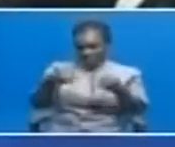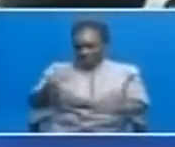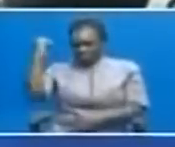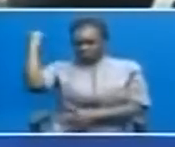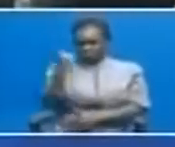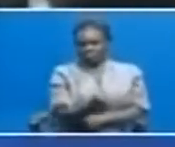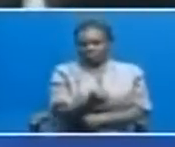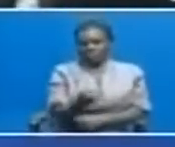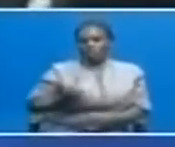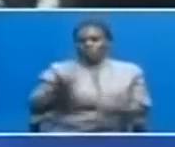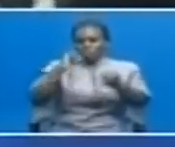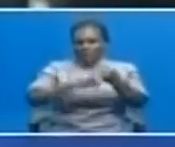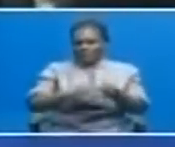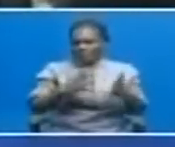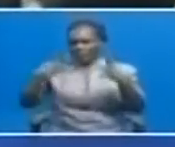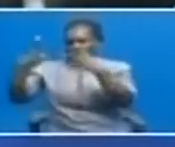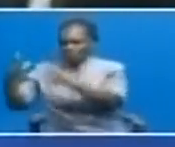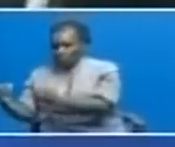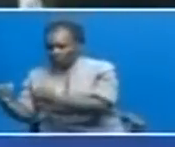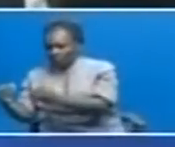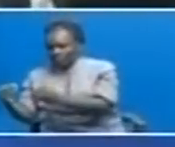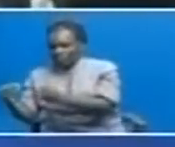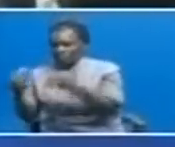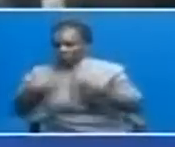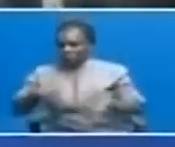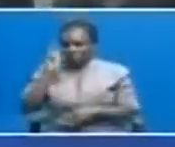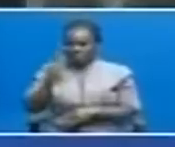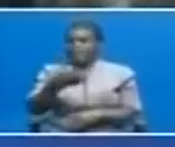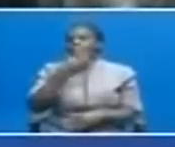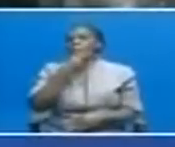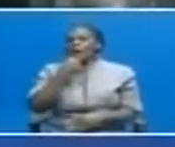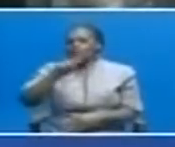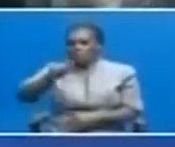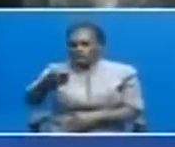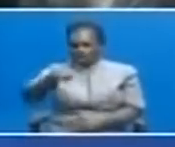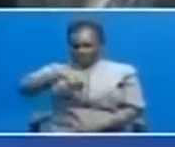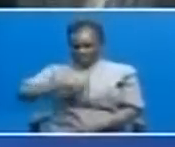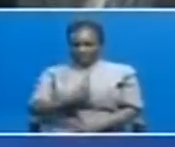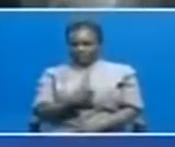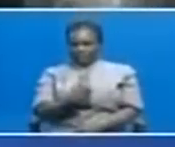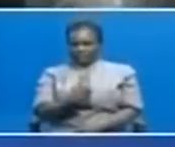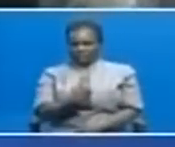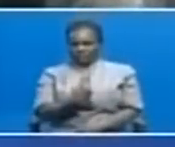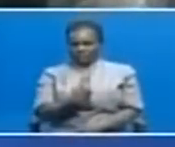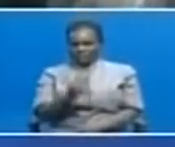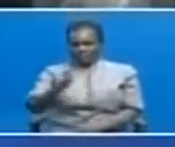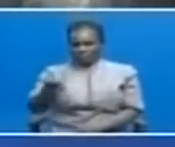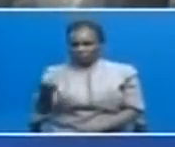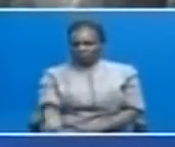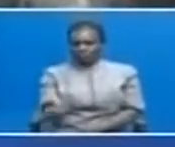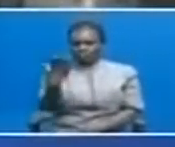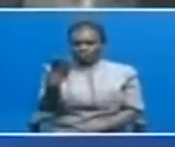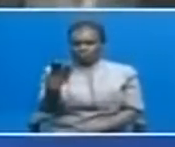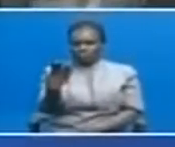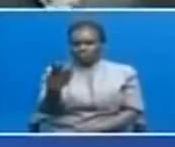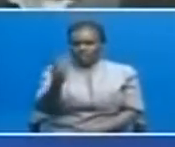her. The wife escaped the attack, and according to witnesses, the man then locked himself up, turned up the nozzle of his gas cooker